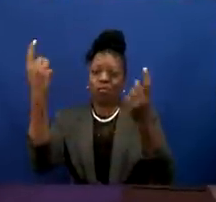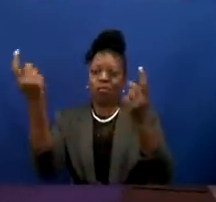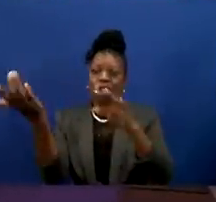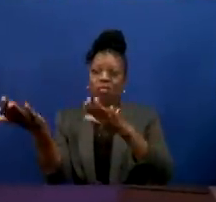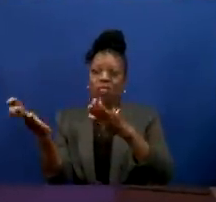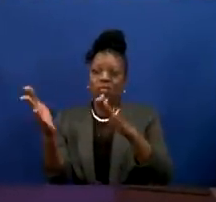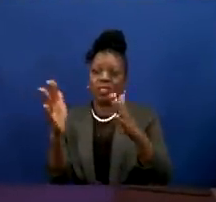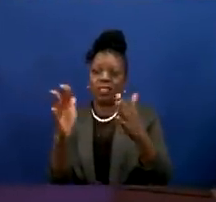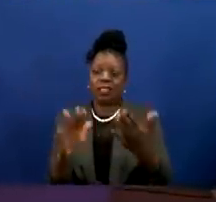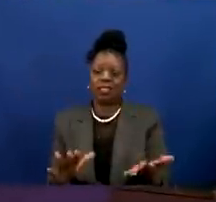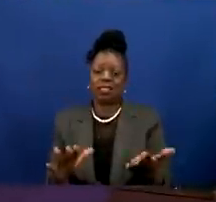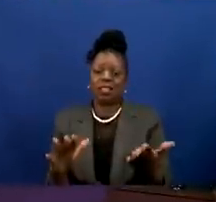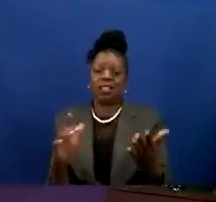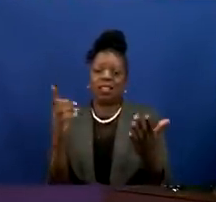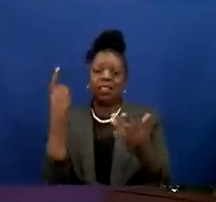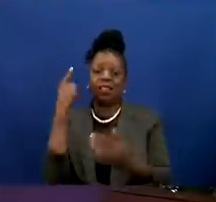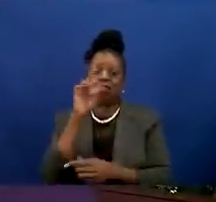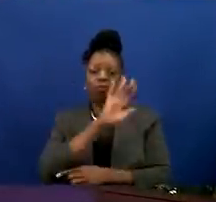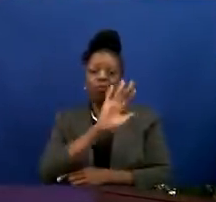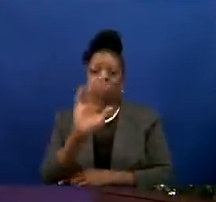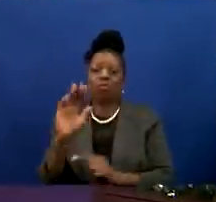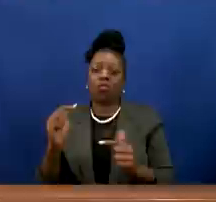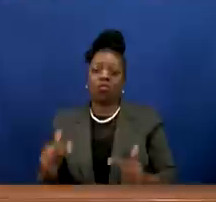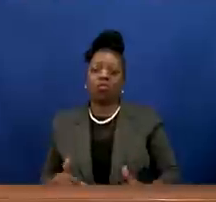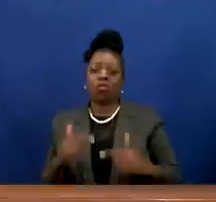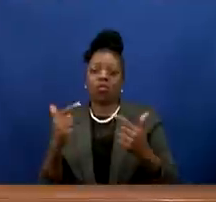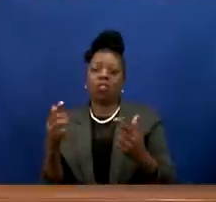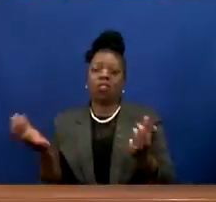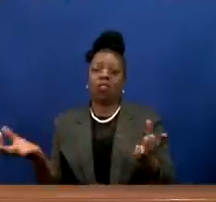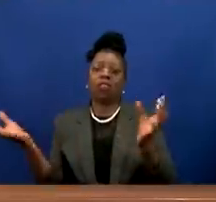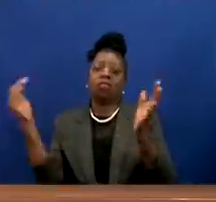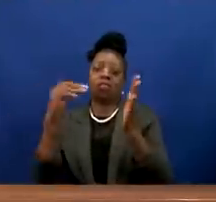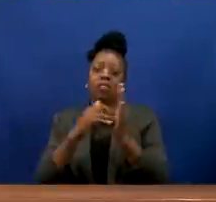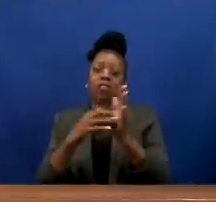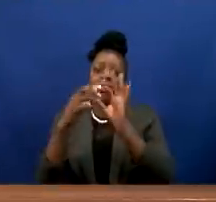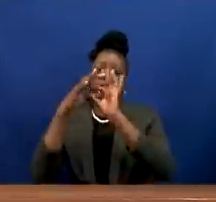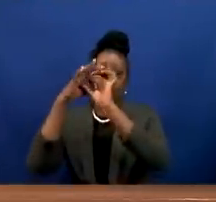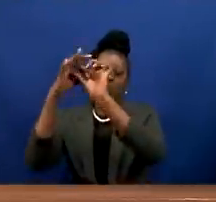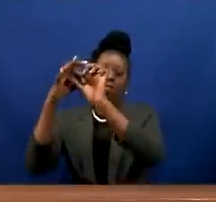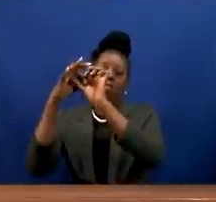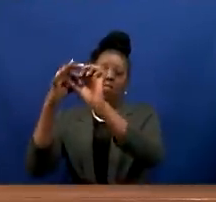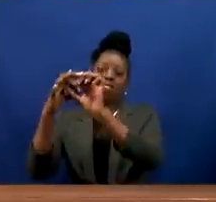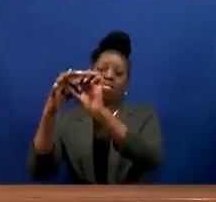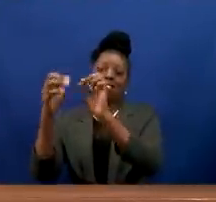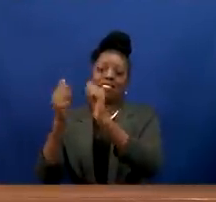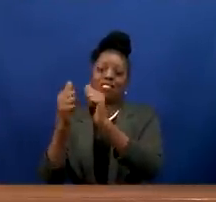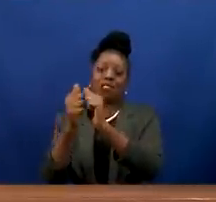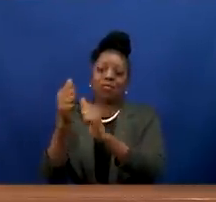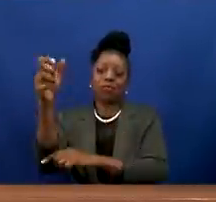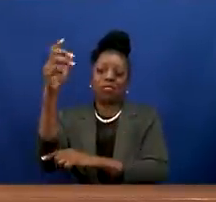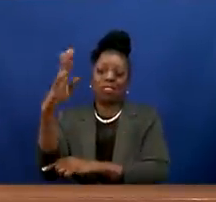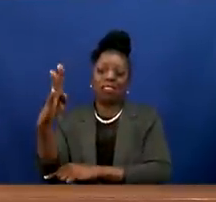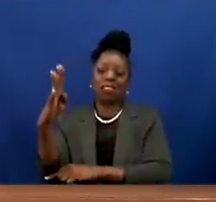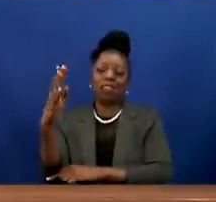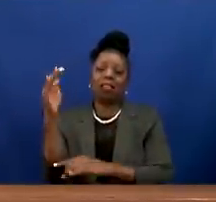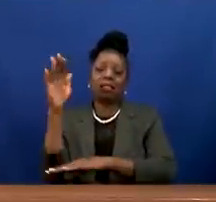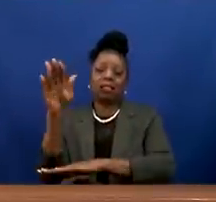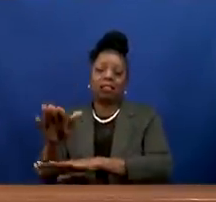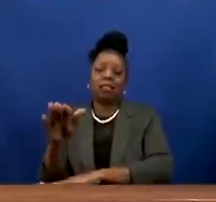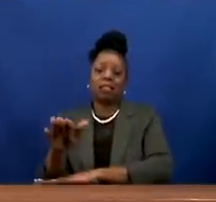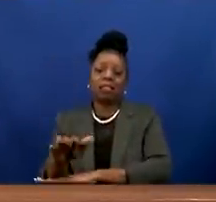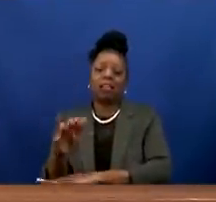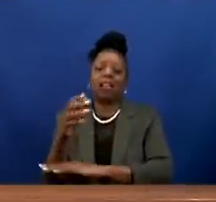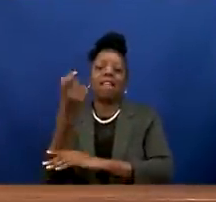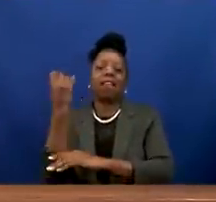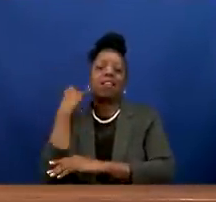your Redeemer, to get you back in relationship with God. And on this Sunday afternoon, if you do not have an abiding relationship with the Lord Jesus Christ,